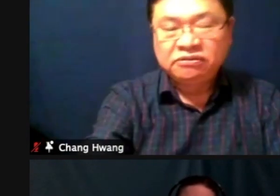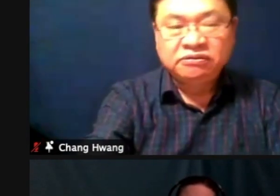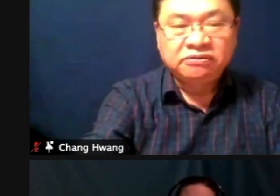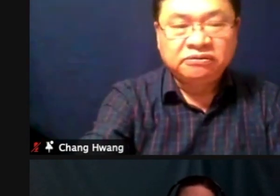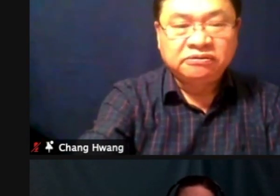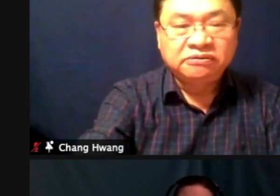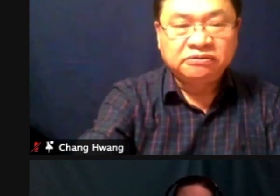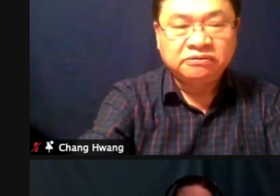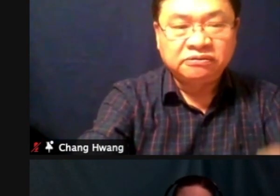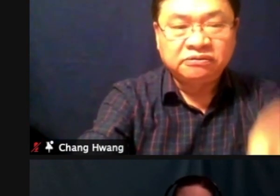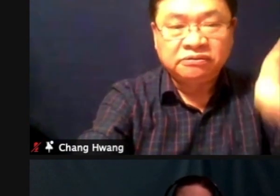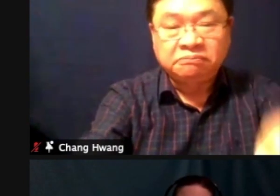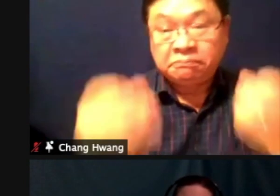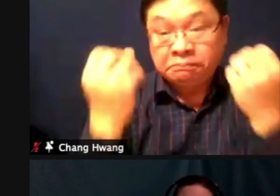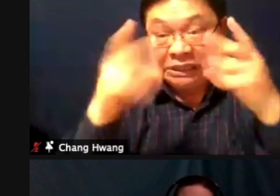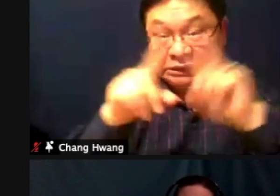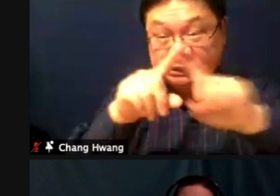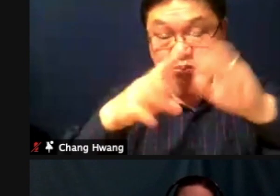Books were being published at a very rapid rate.